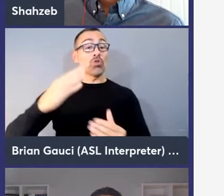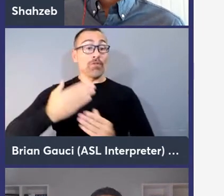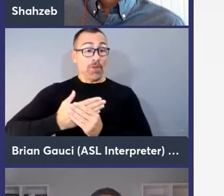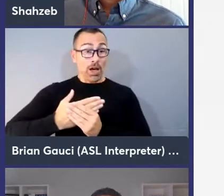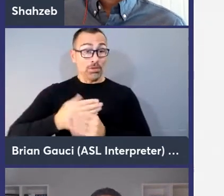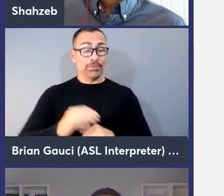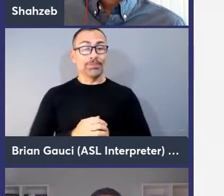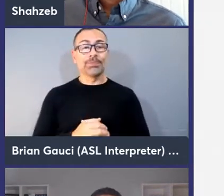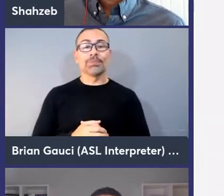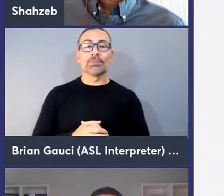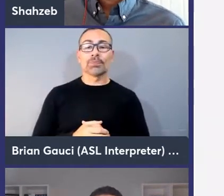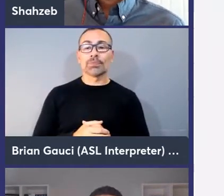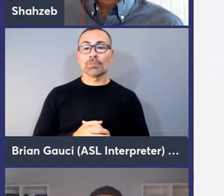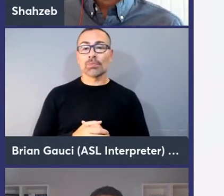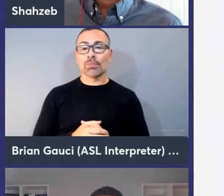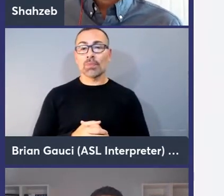So